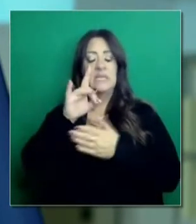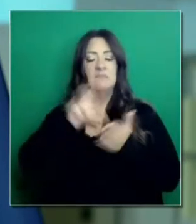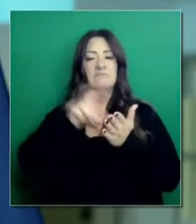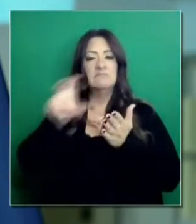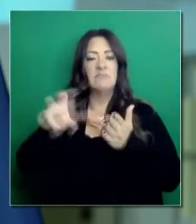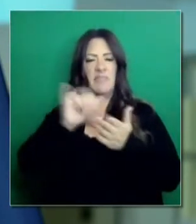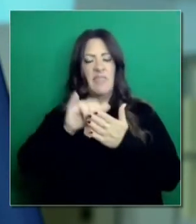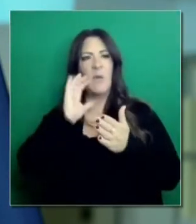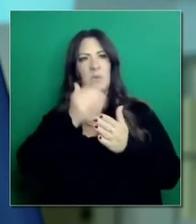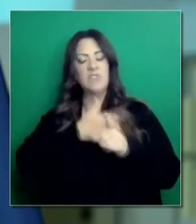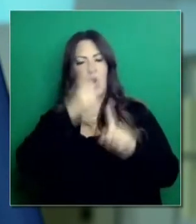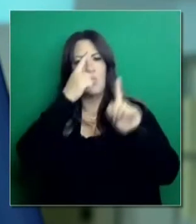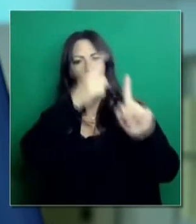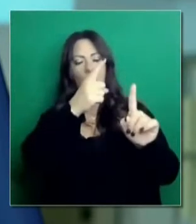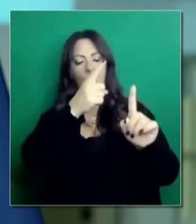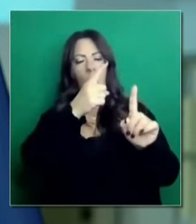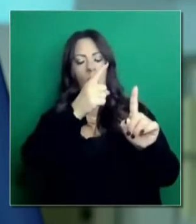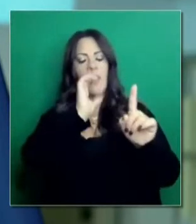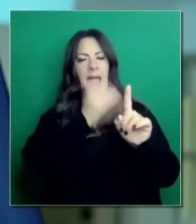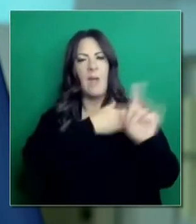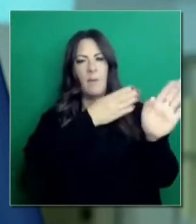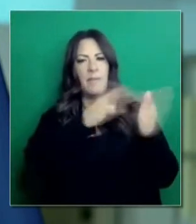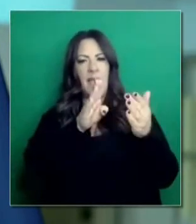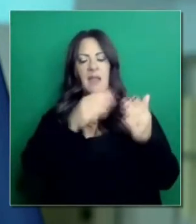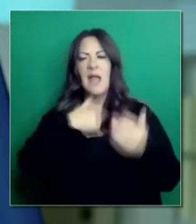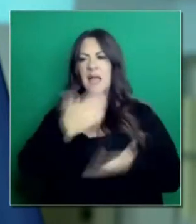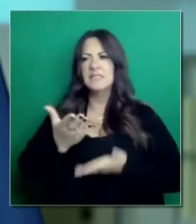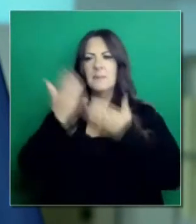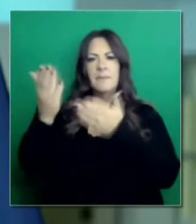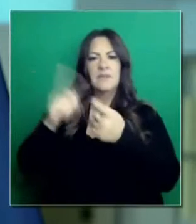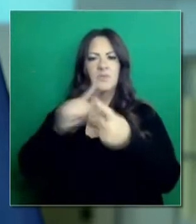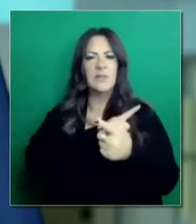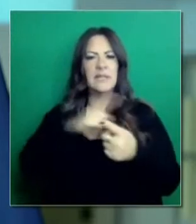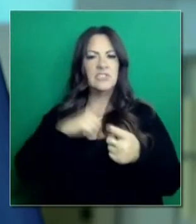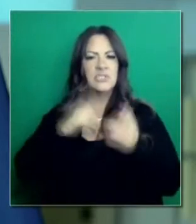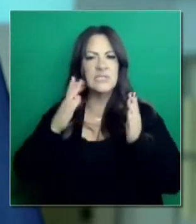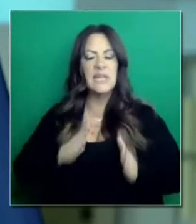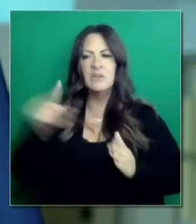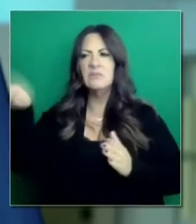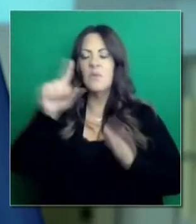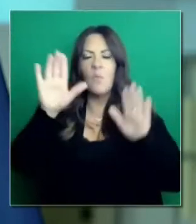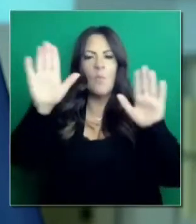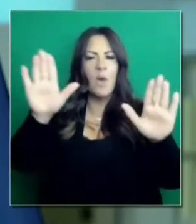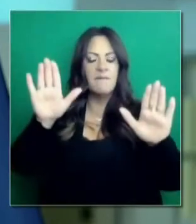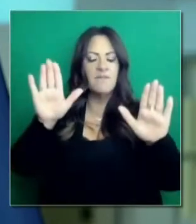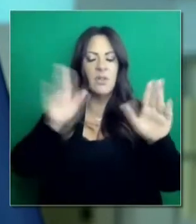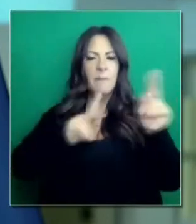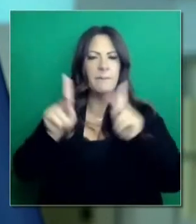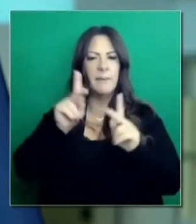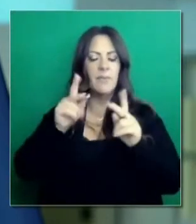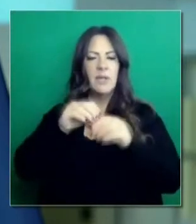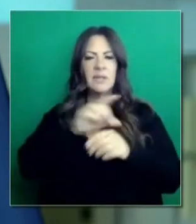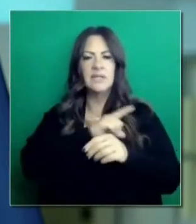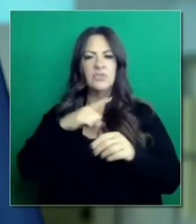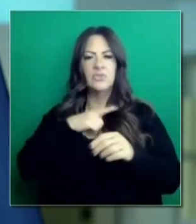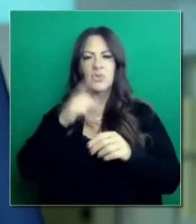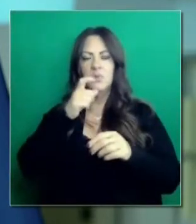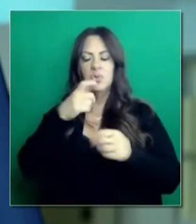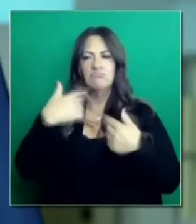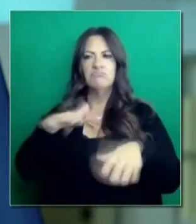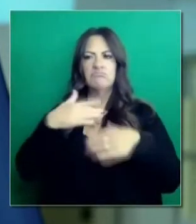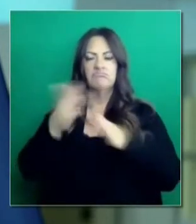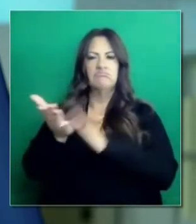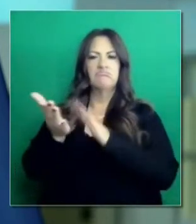that I just submitted to the legislature. There are a number of extraordinary legislative leaders that deserve credit that we're also working hand in glove